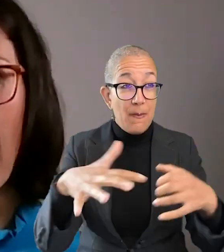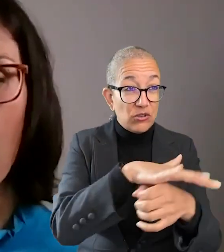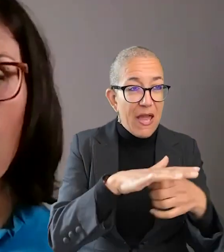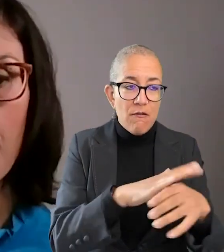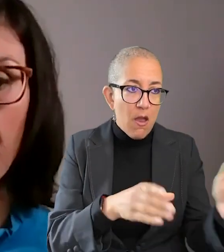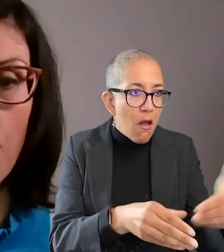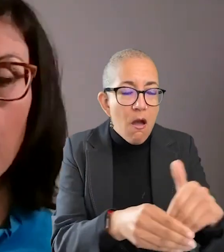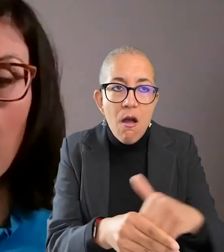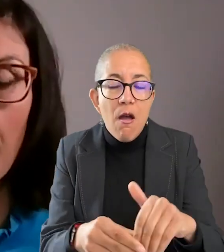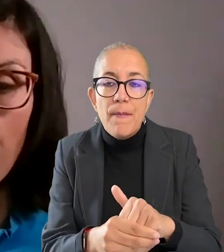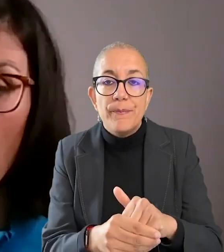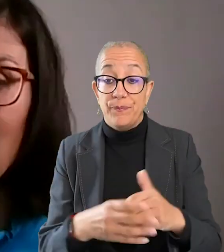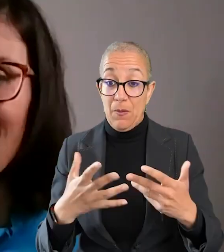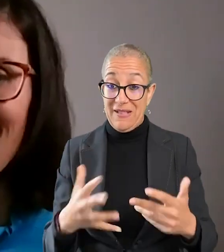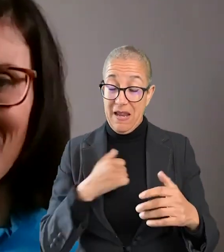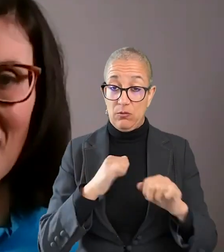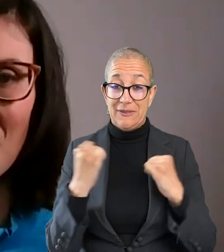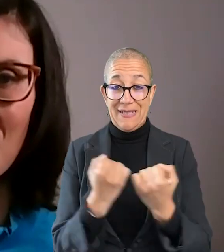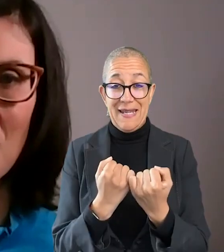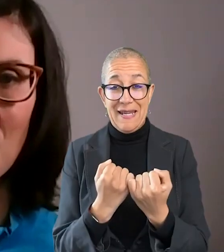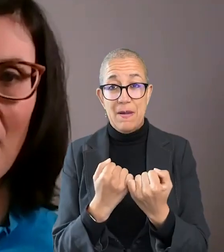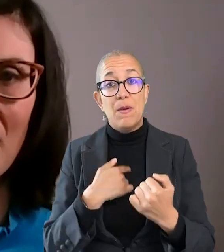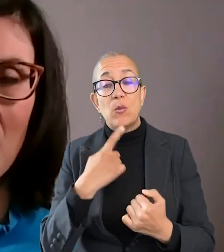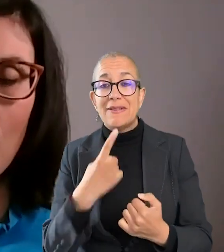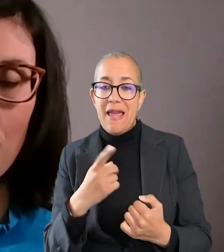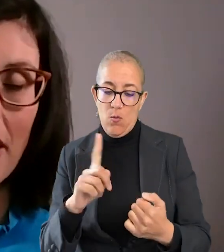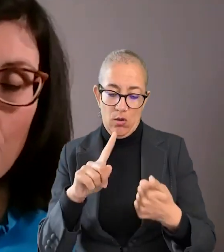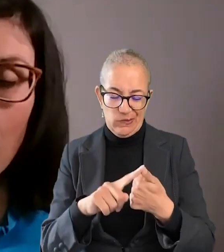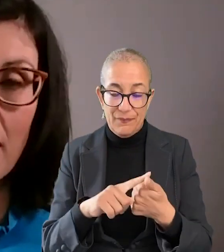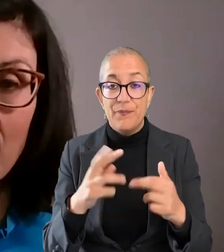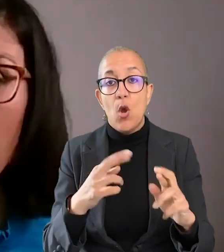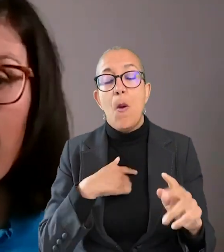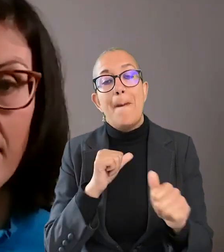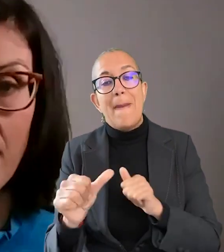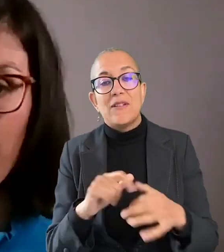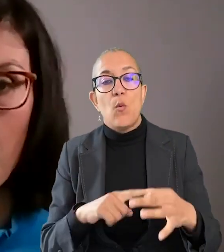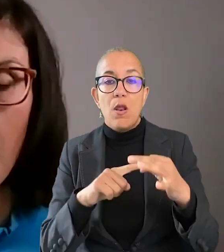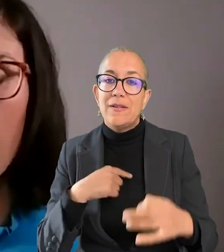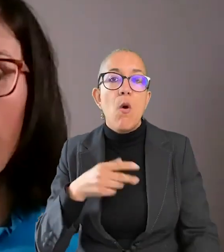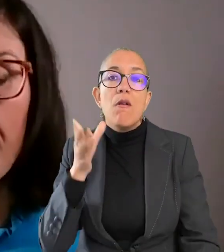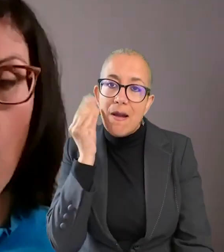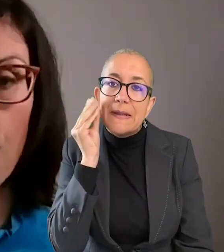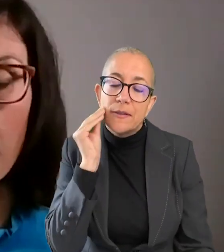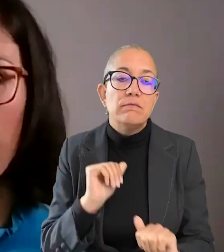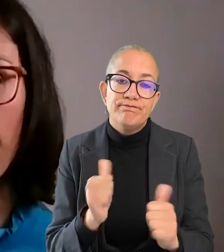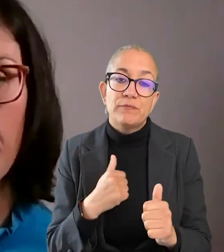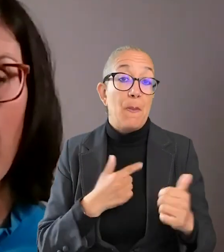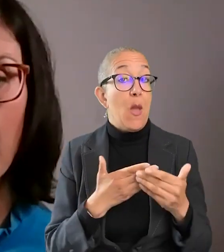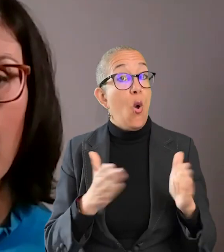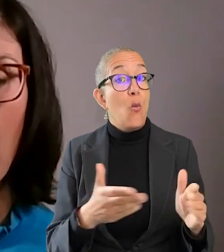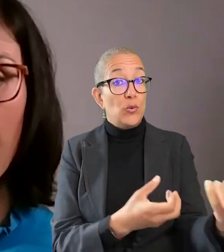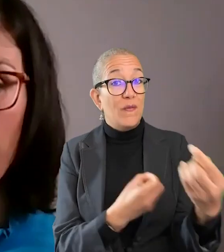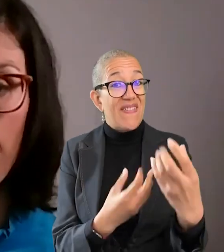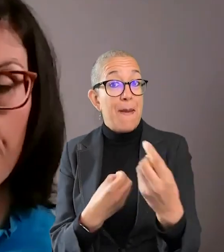team now, I mean, I would hope, say that too. My best quality is that I'm a listener. I'm very open to